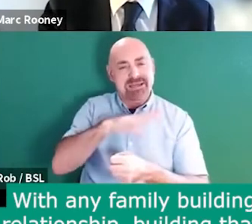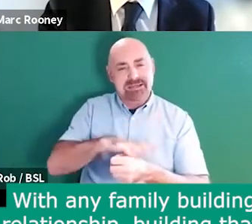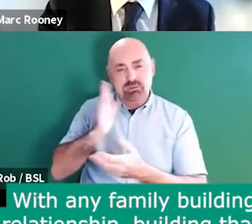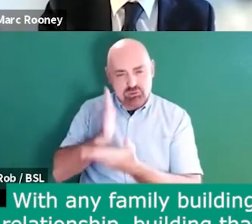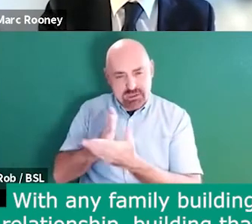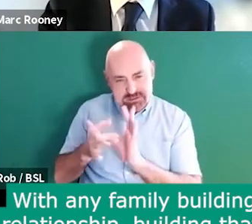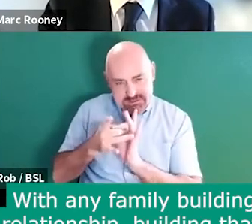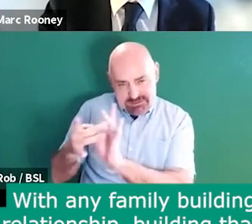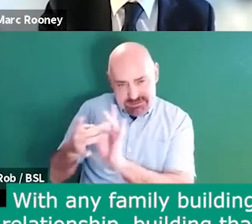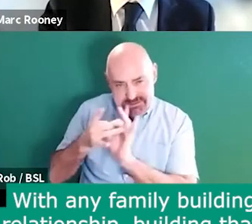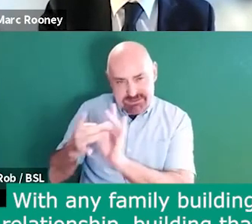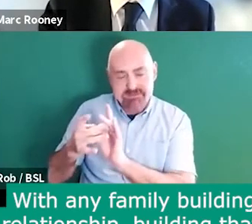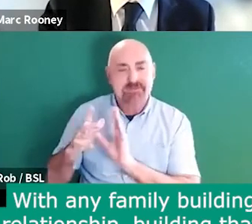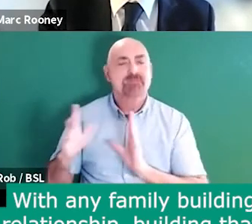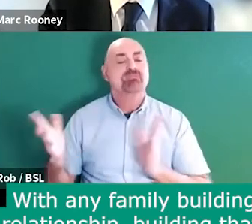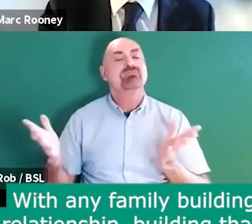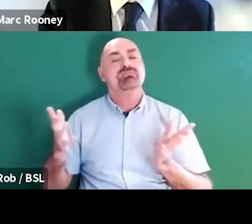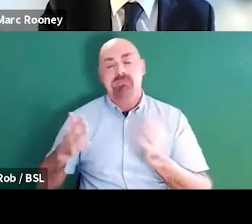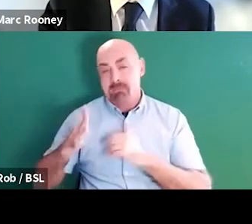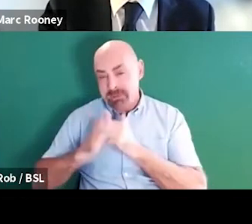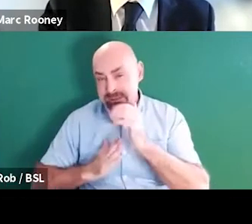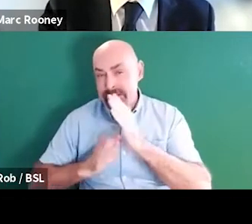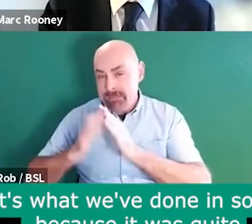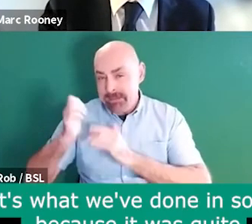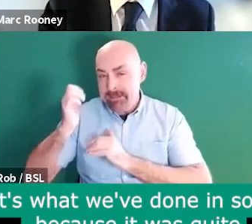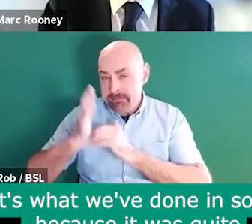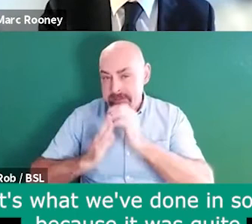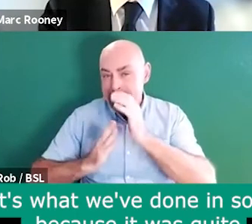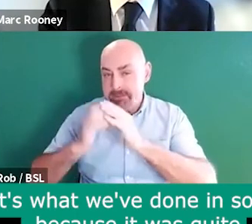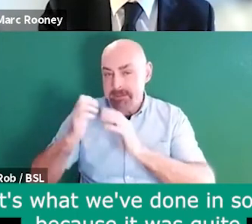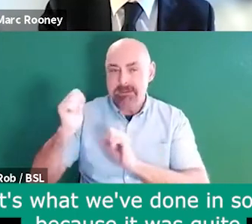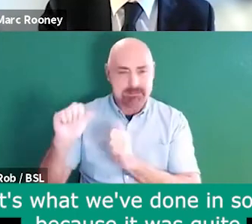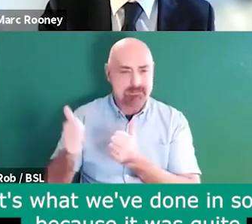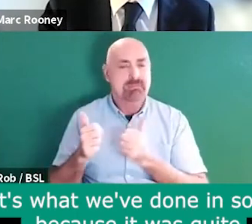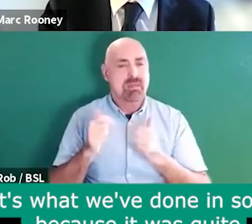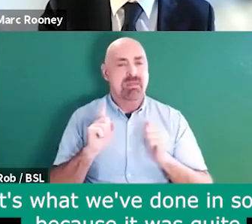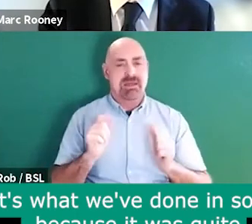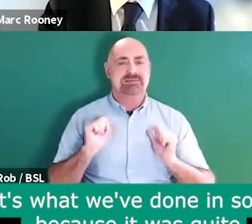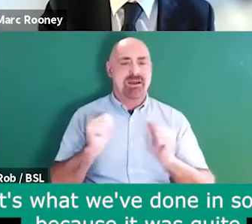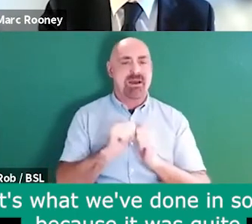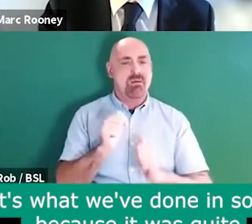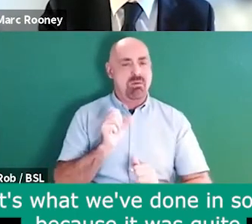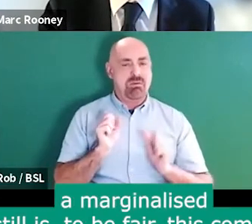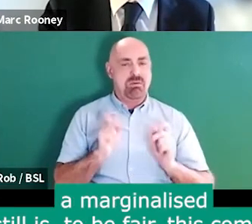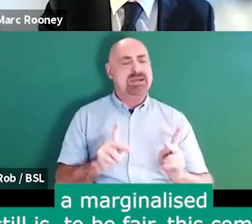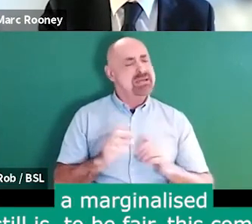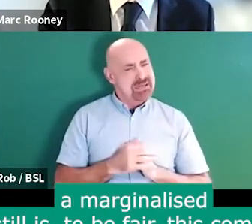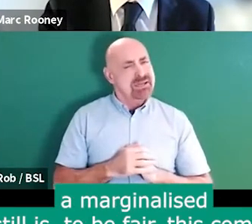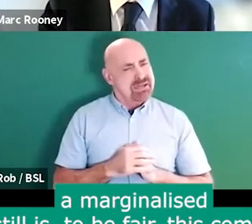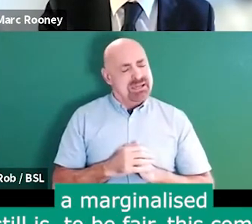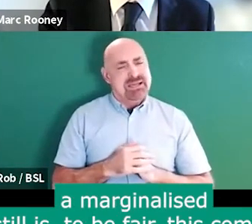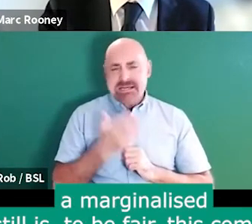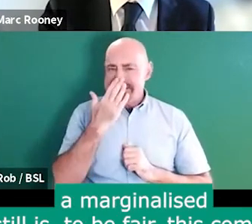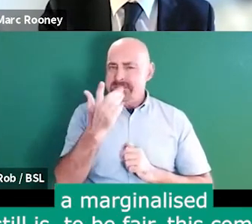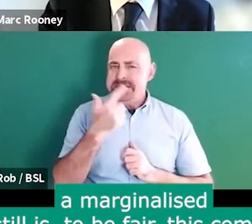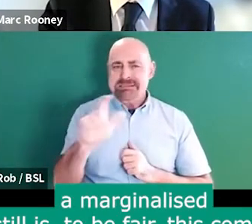family, building that relationship, building that trust. So that's what we've done in some ways, because it was quite a marginalised, and